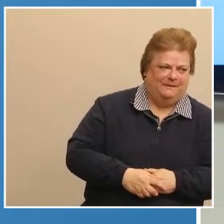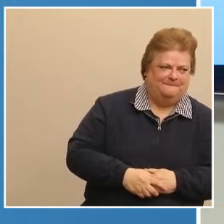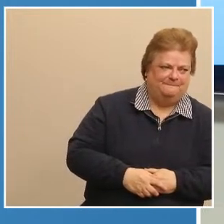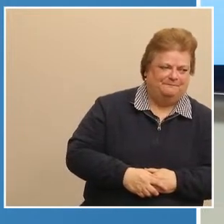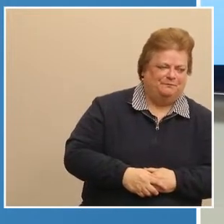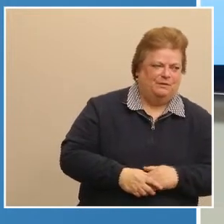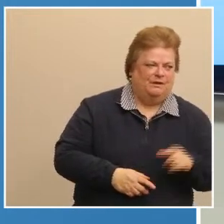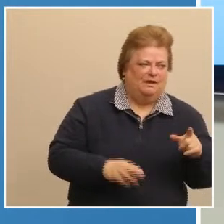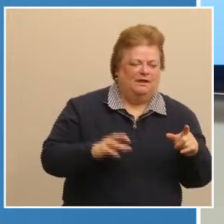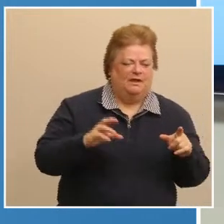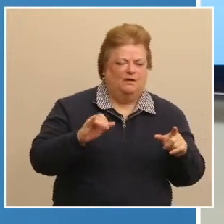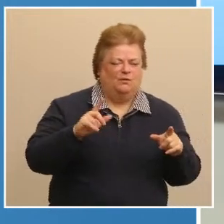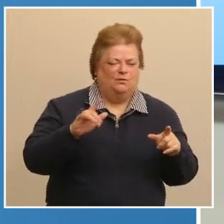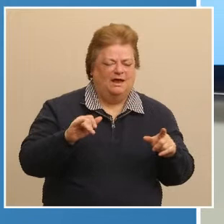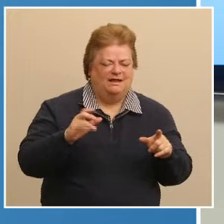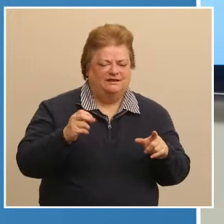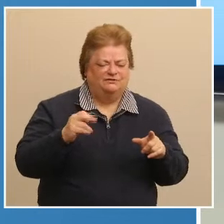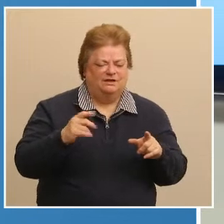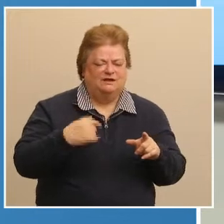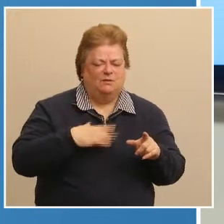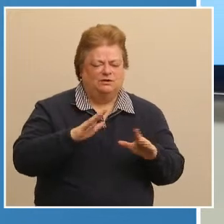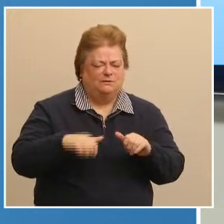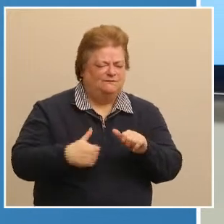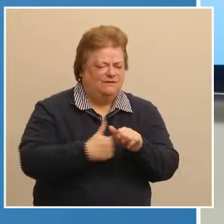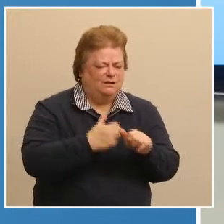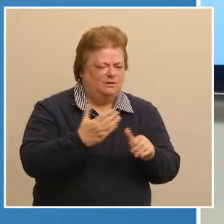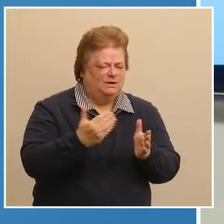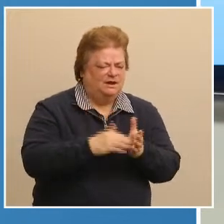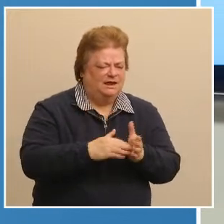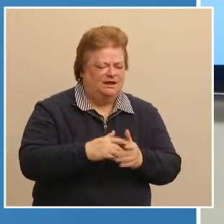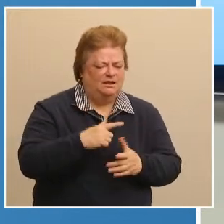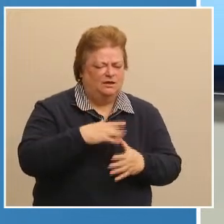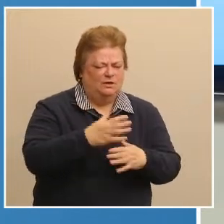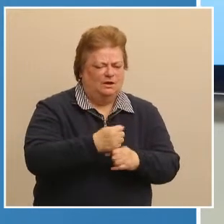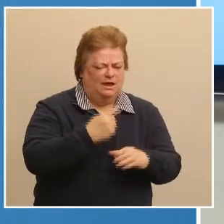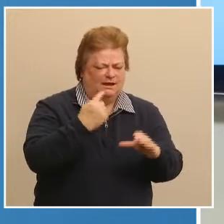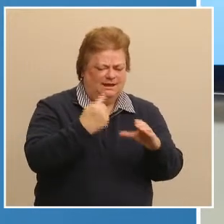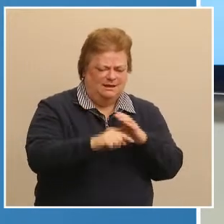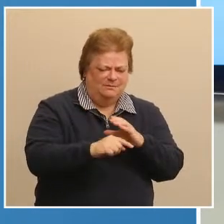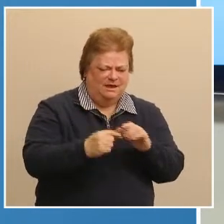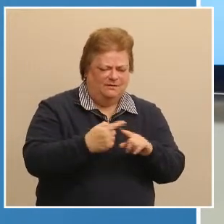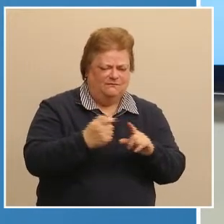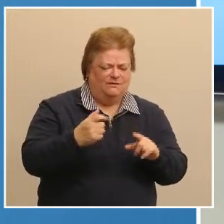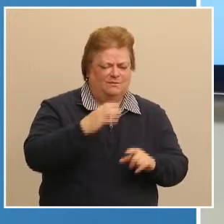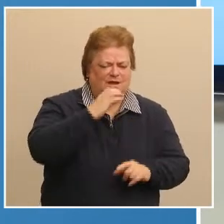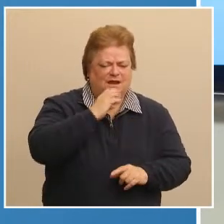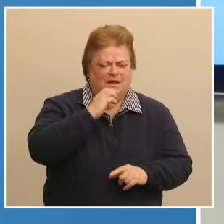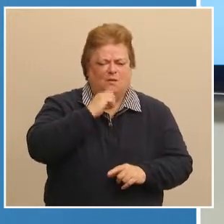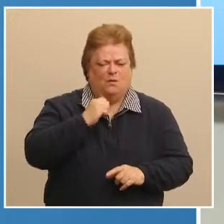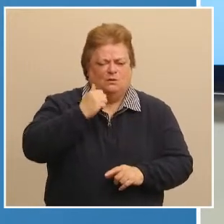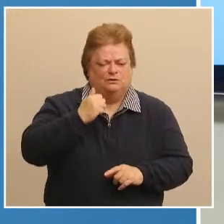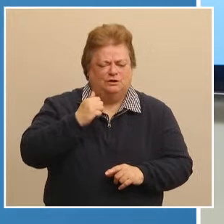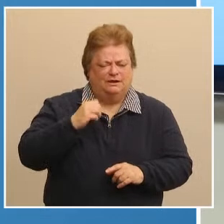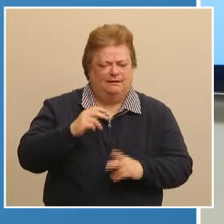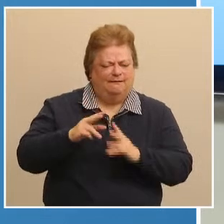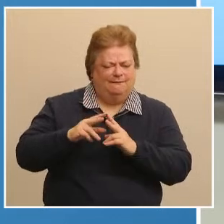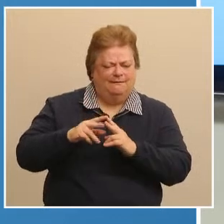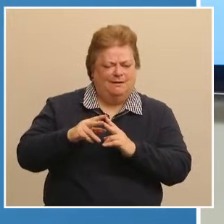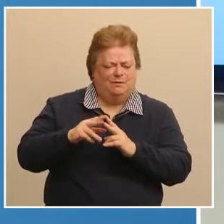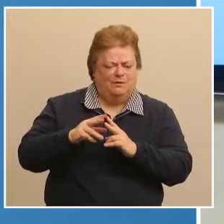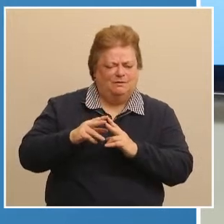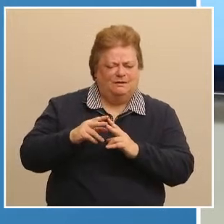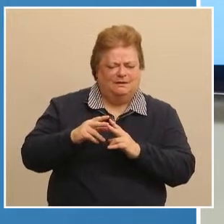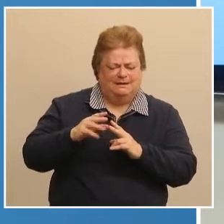And you might have touched on this earlier, but I just wanted to follow up. We'd received an email from an elderly couple with I think